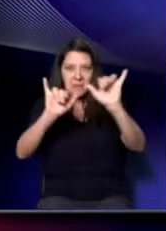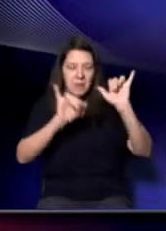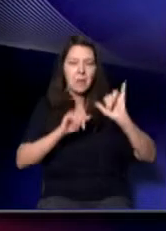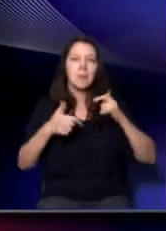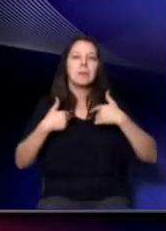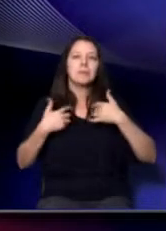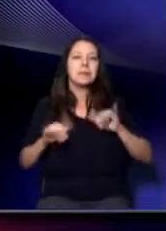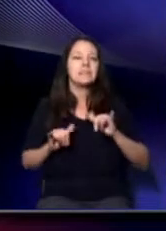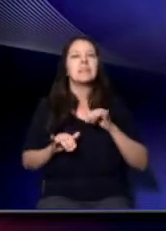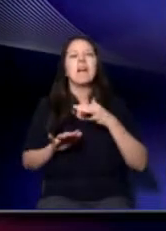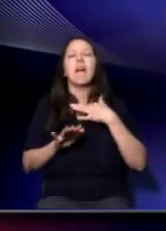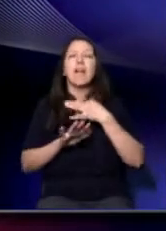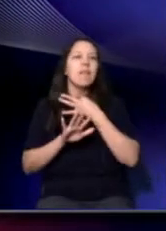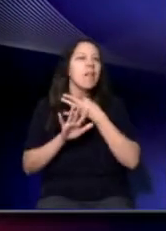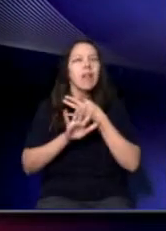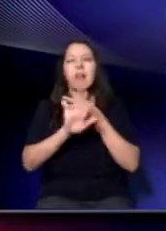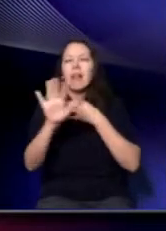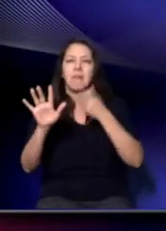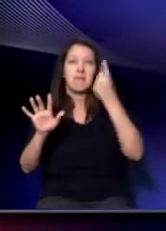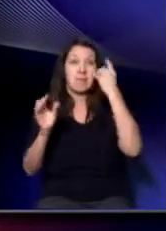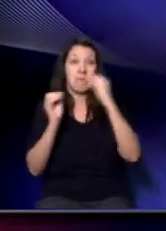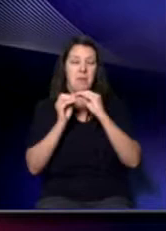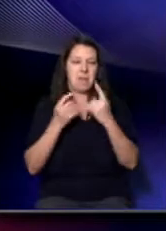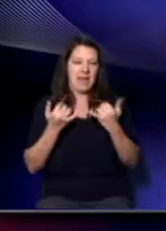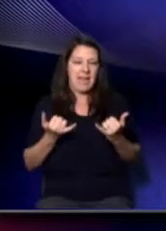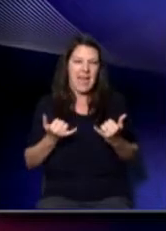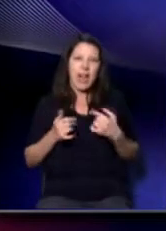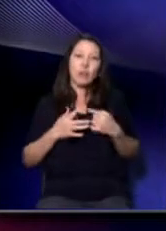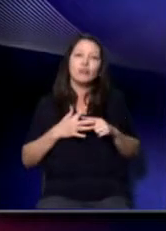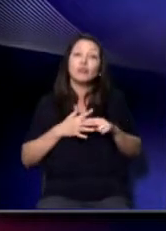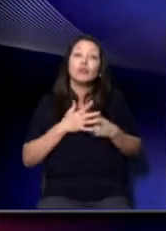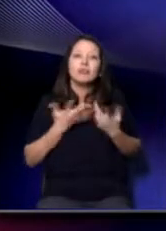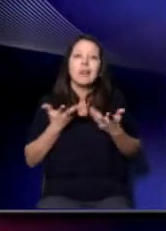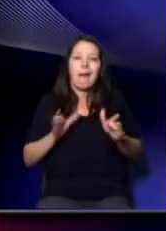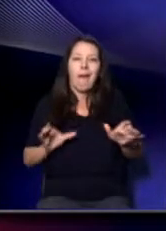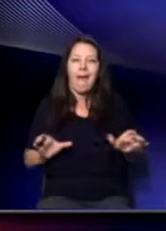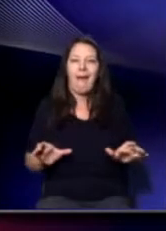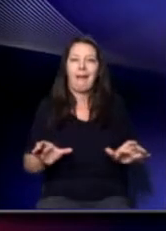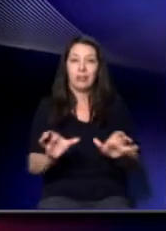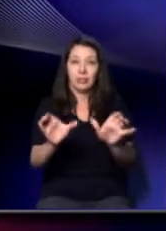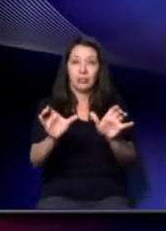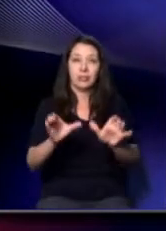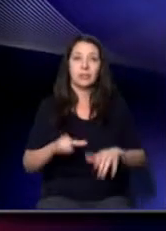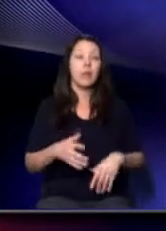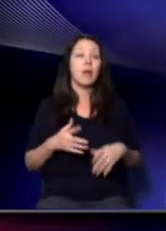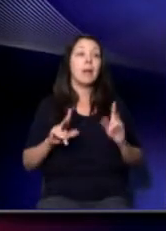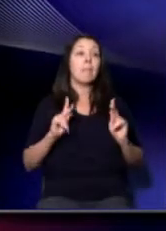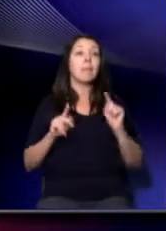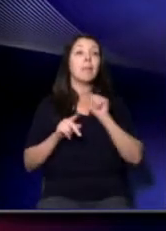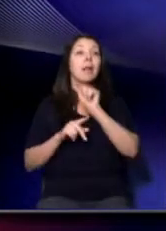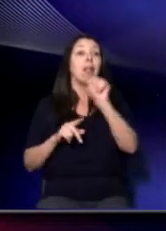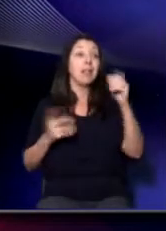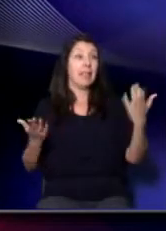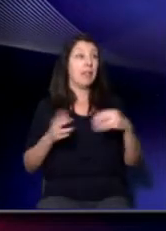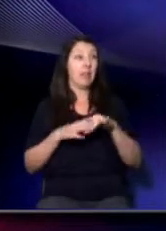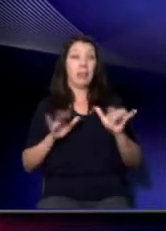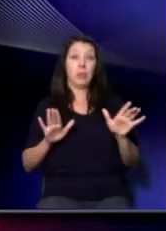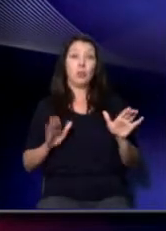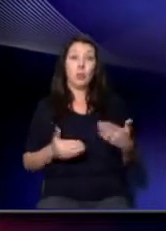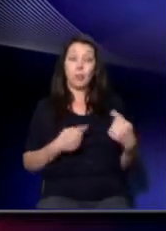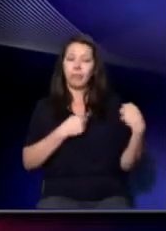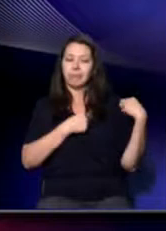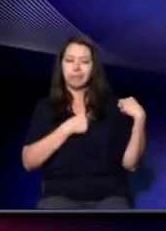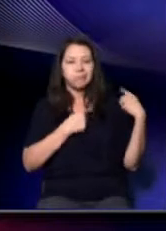understand, but I'm also acting. And everyone here in this room have been rolling up